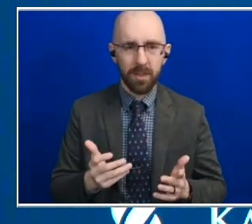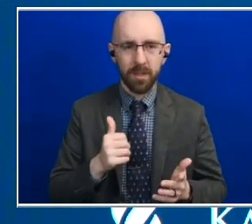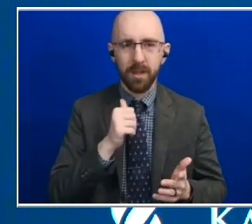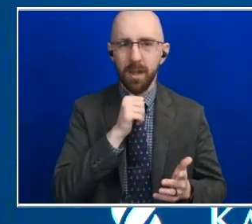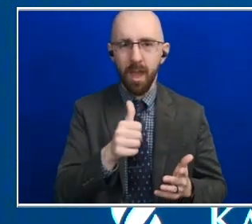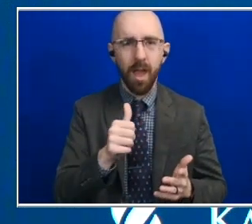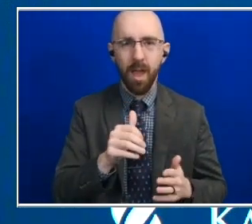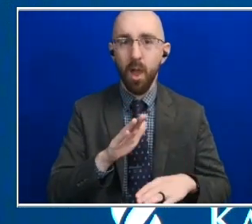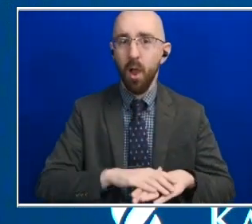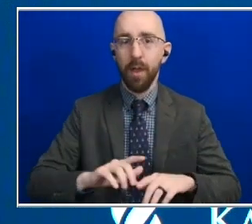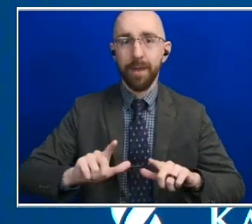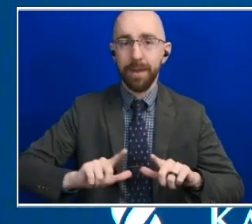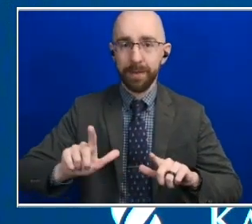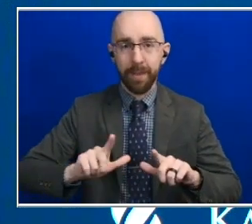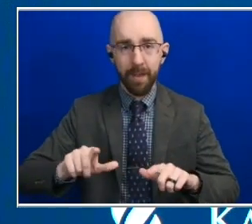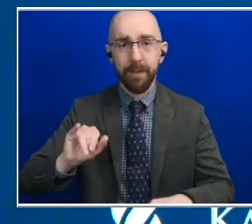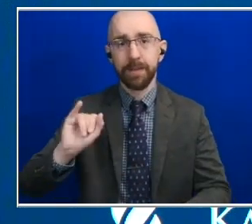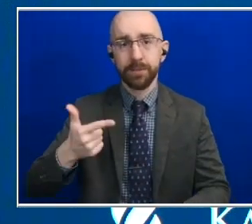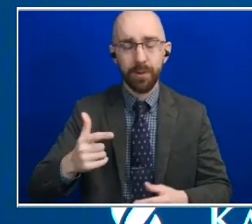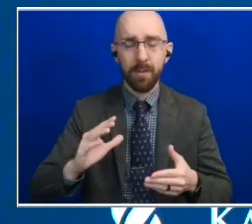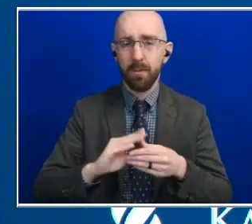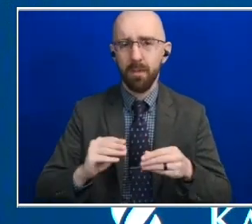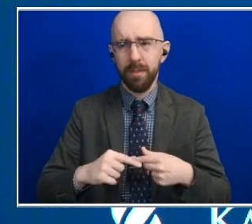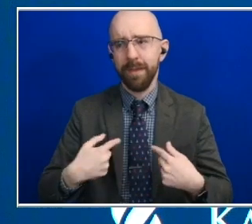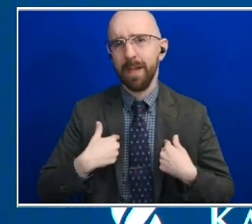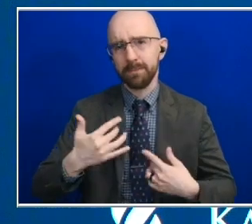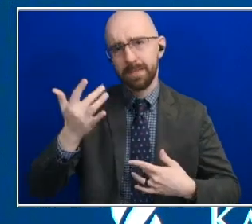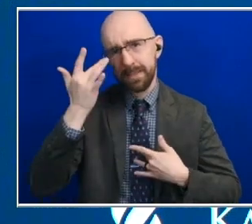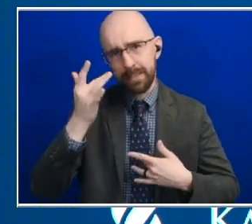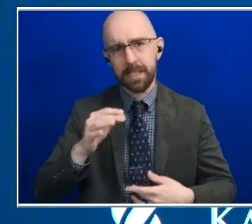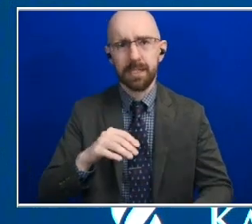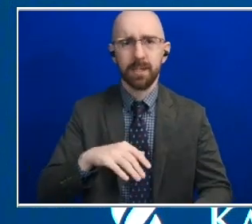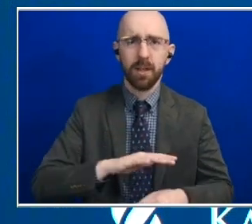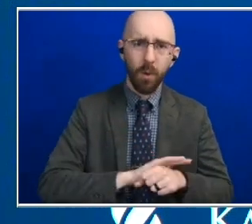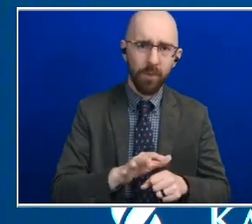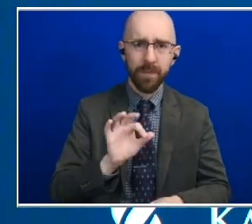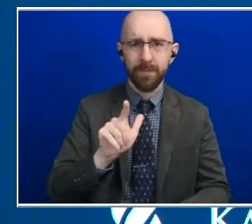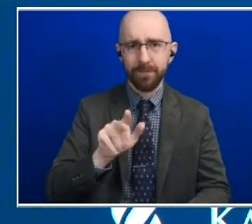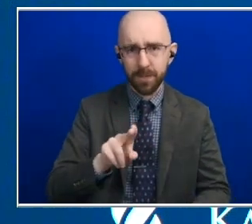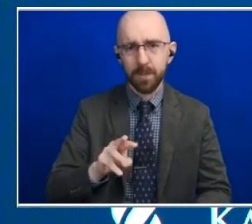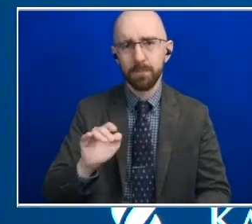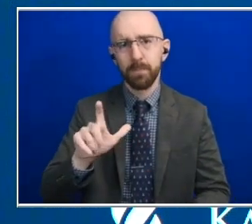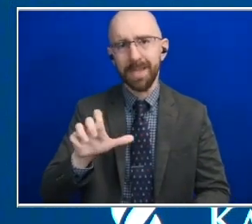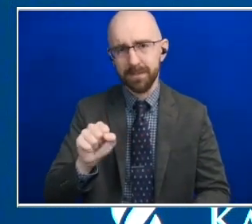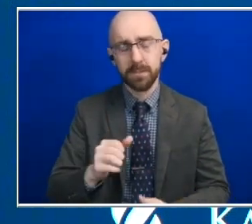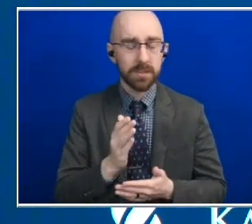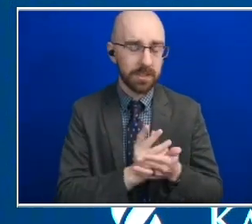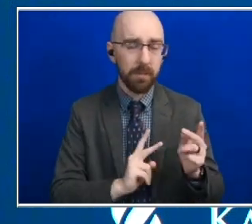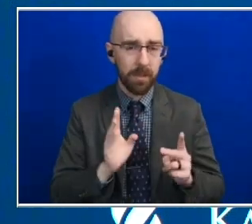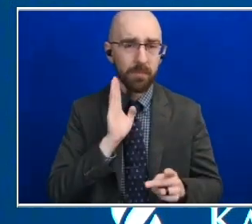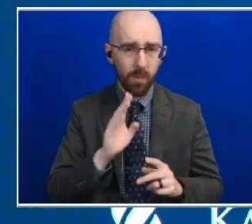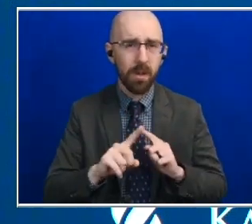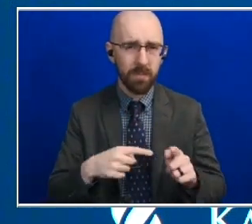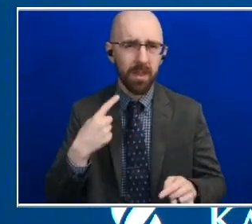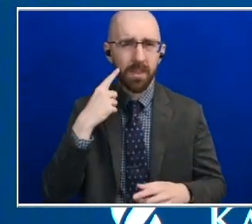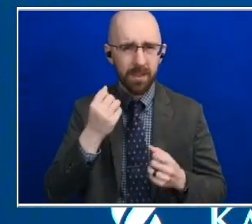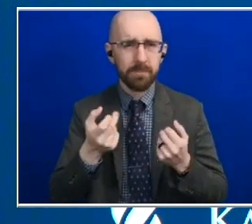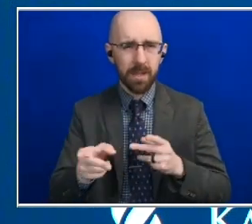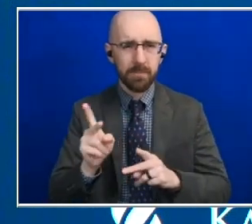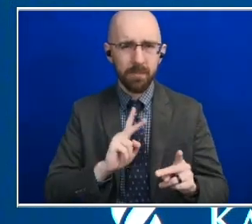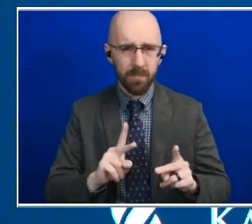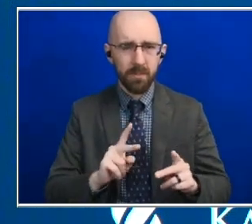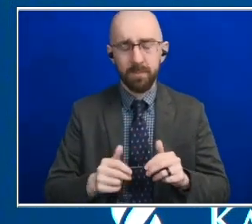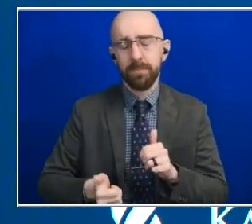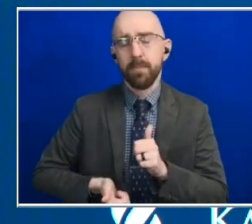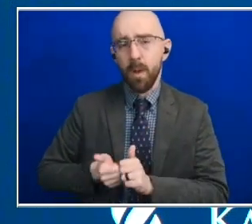or Instagram saying that they got COVID or influenza or measles or anything like that. Certainly some people, but I think a lot of people, the vast majority probably are